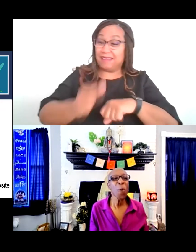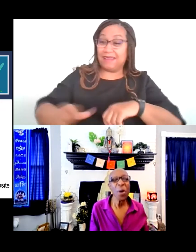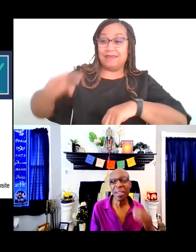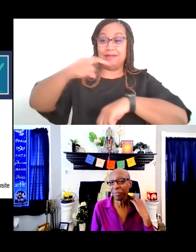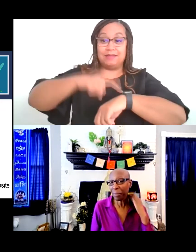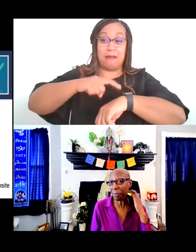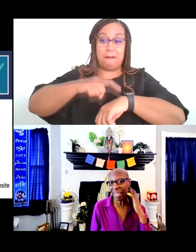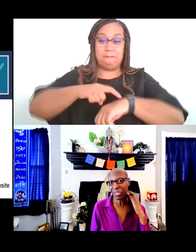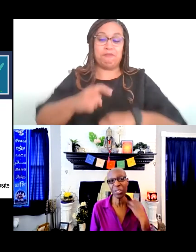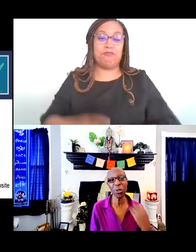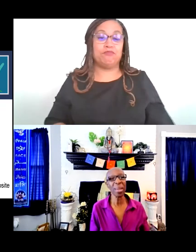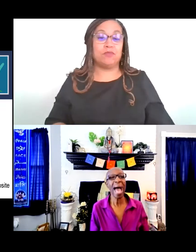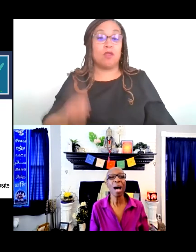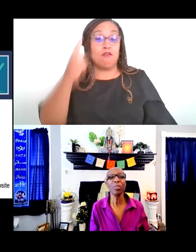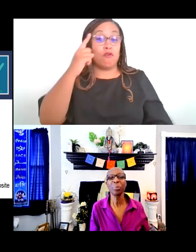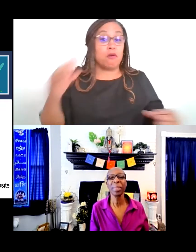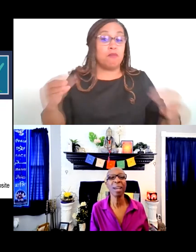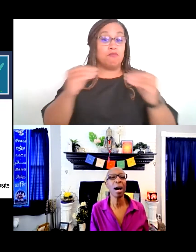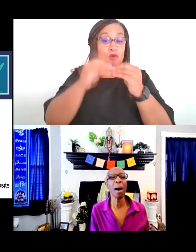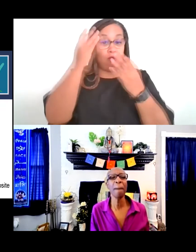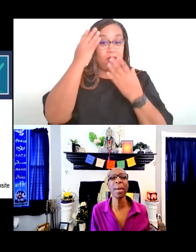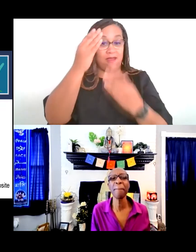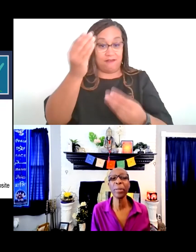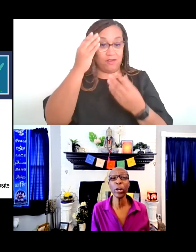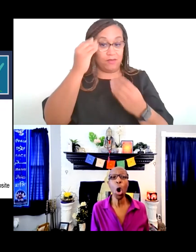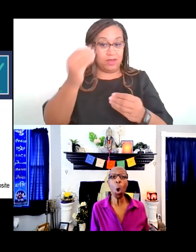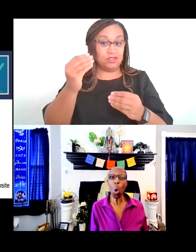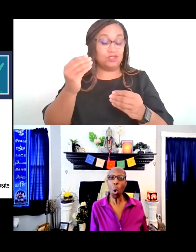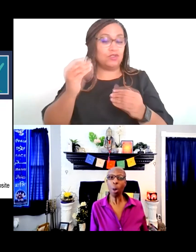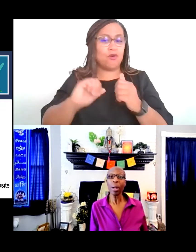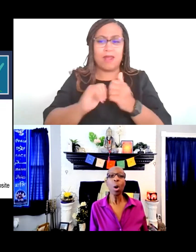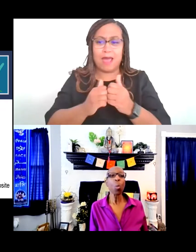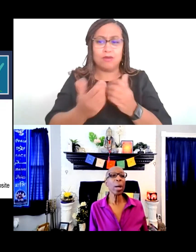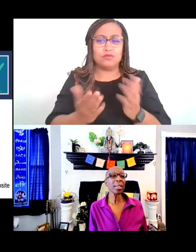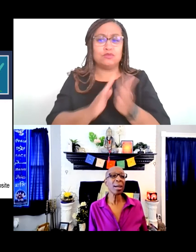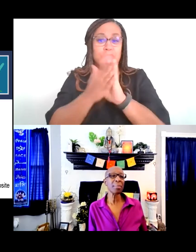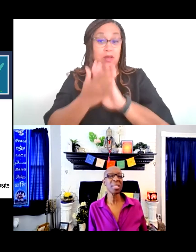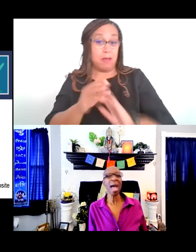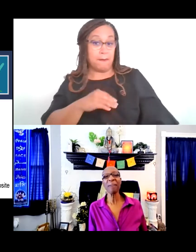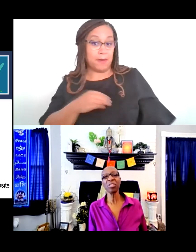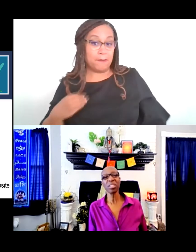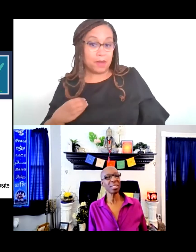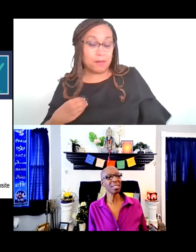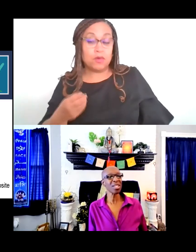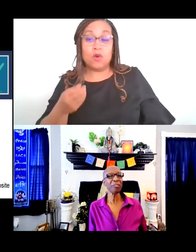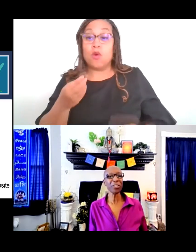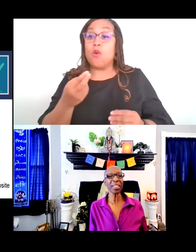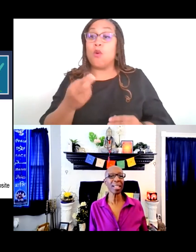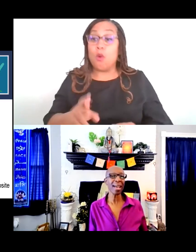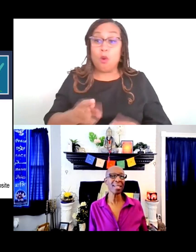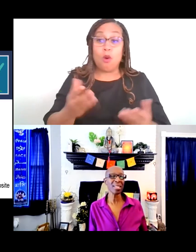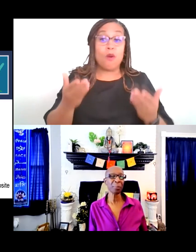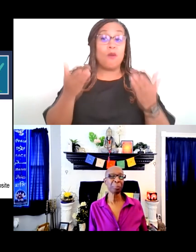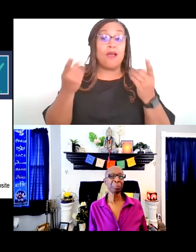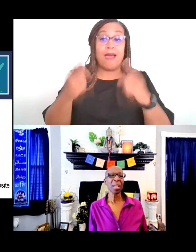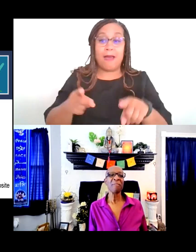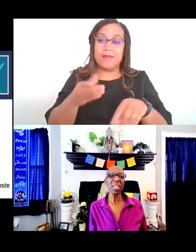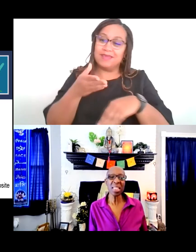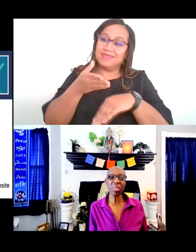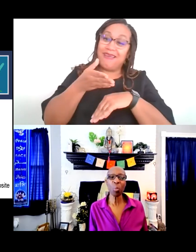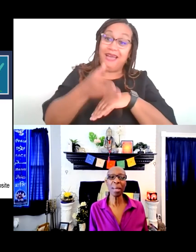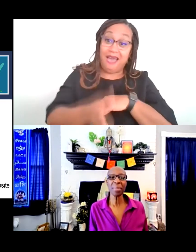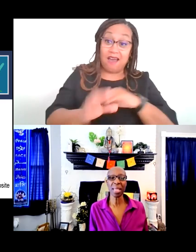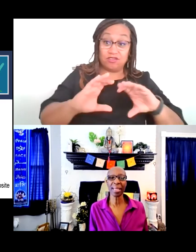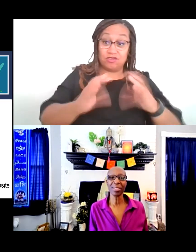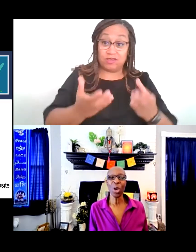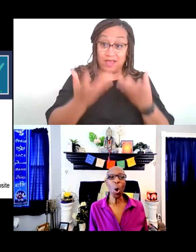For more information on how to become a member or what comes after the Discovery class, visit